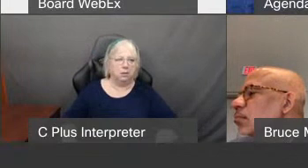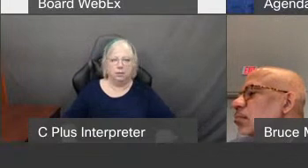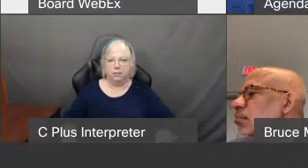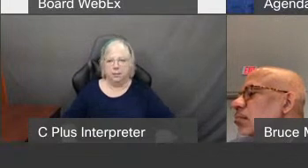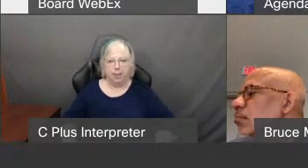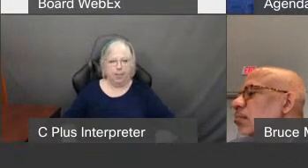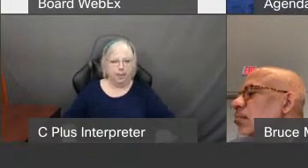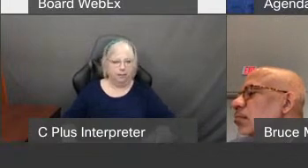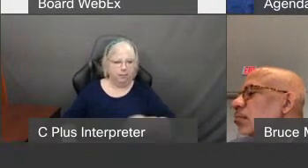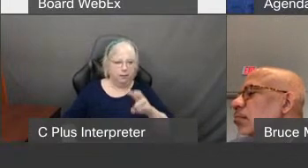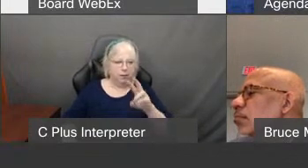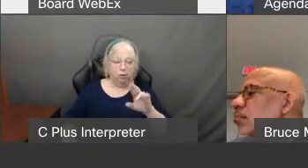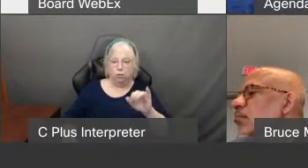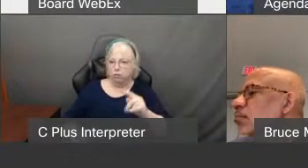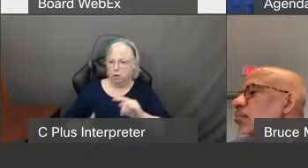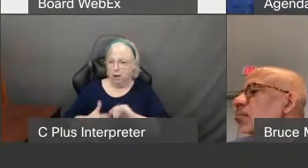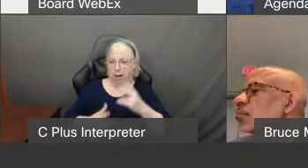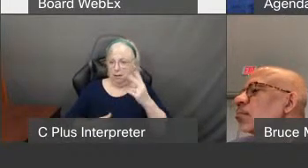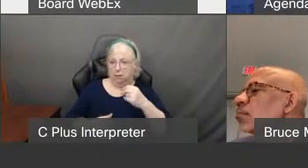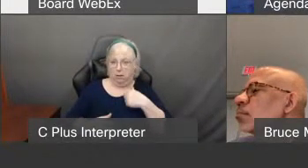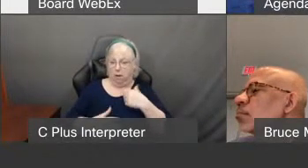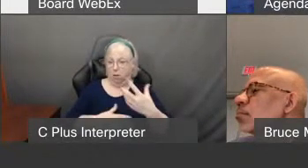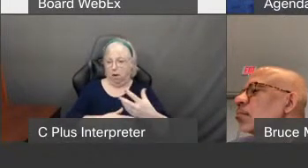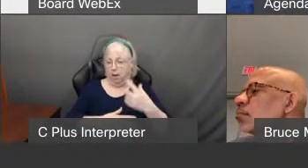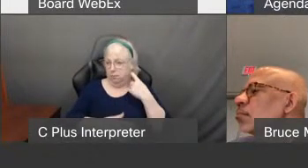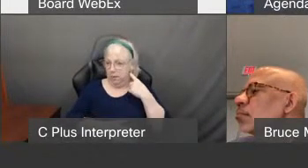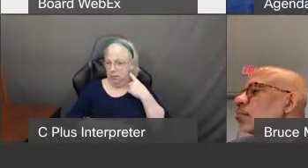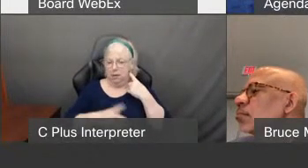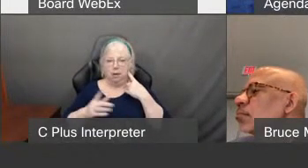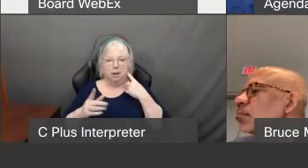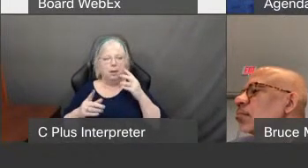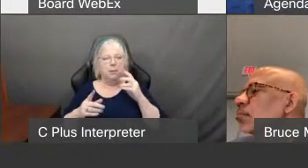the no that I'm getting. Thank you so much.